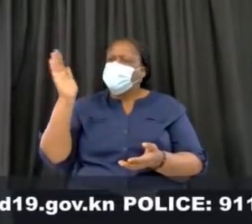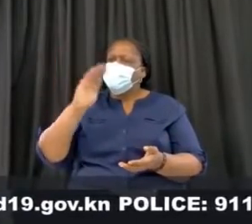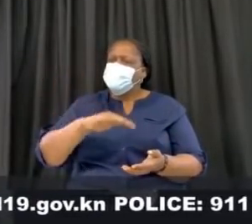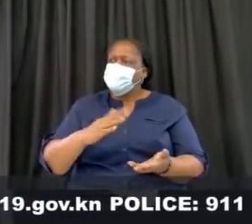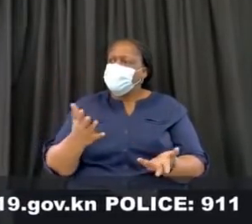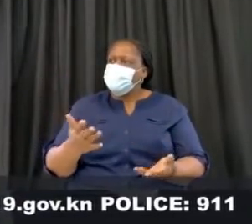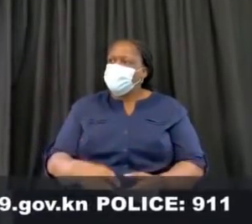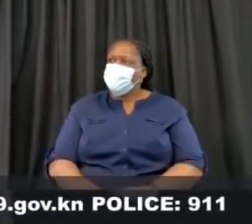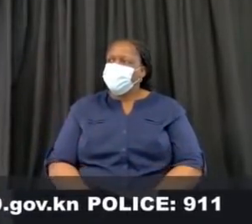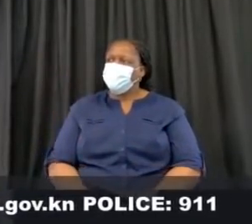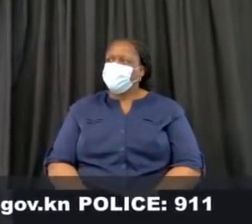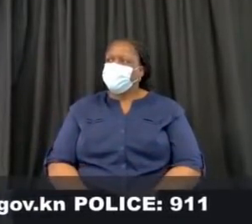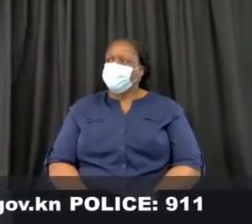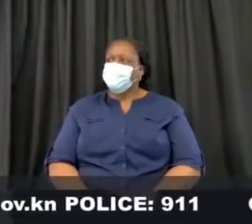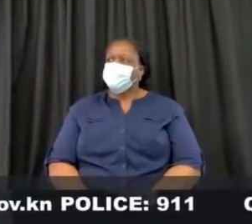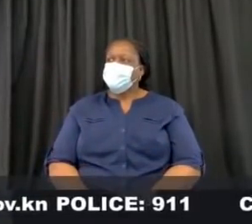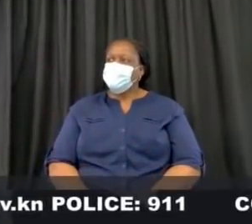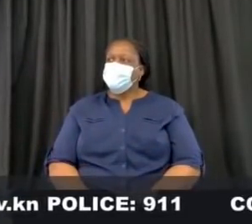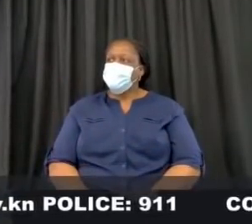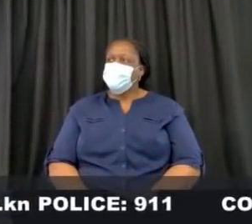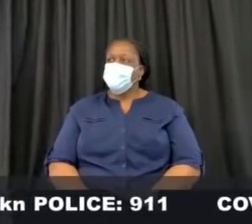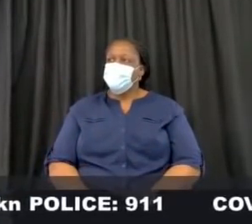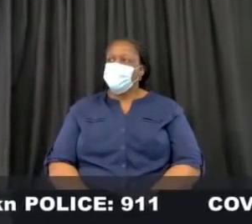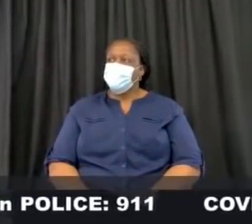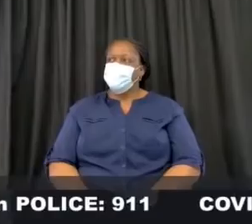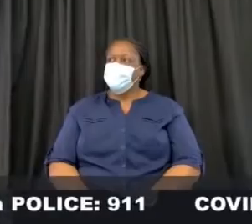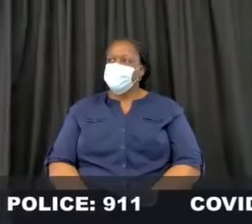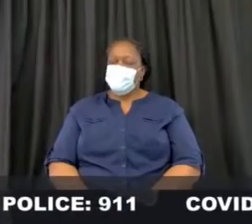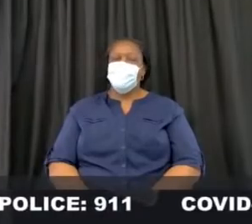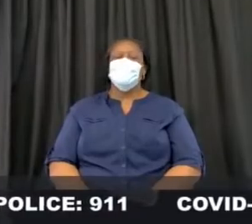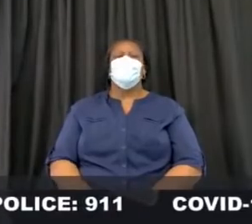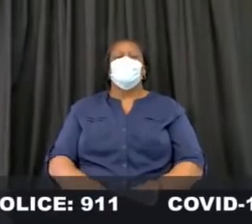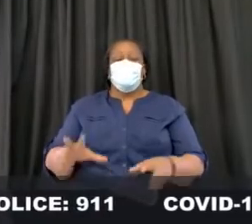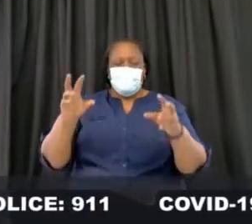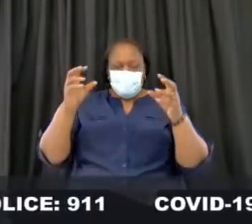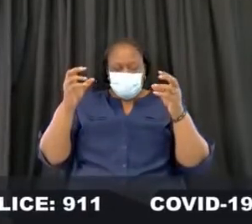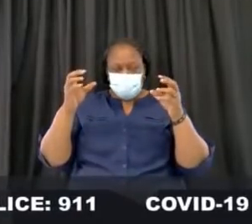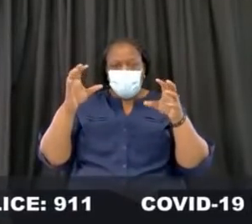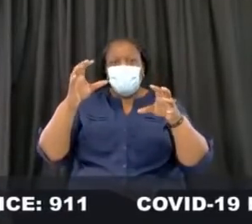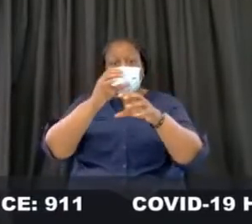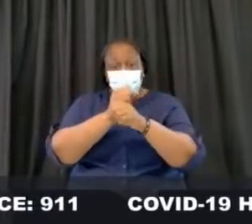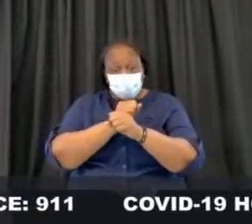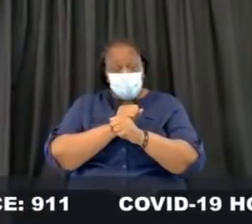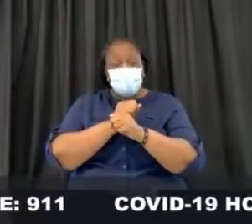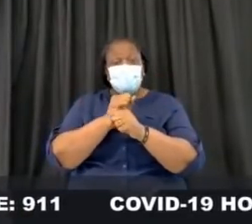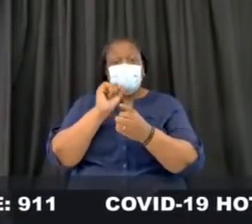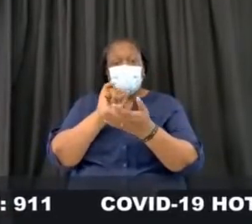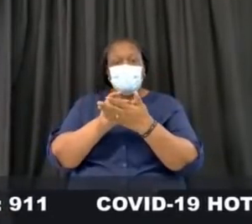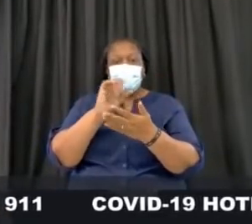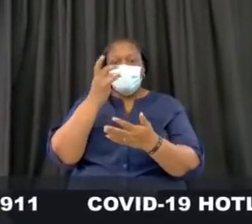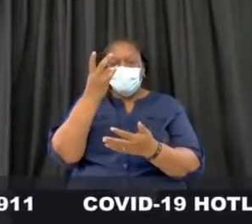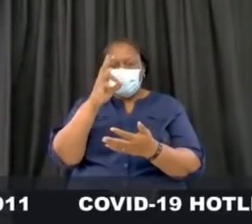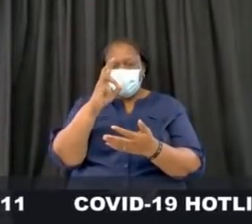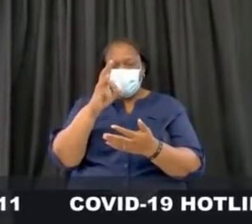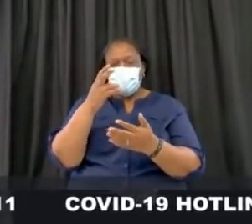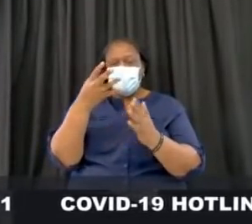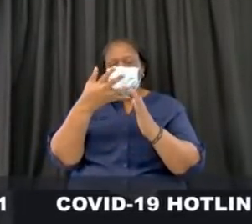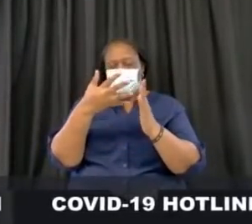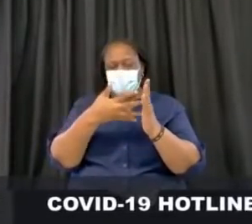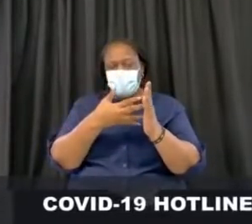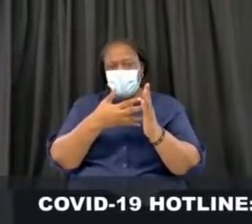The Caribbean Public Health Agency has acknowledged receipt of the 17 samples, and we are